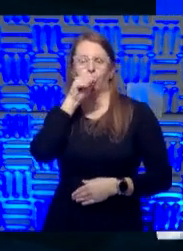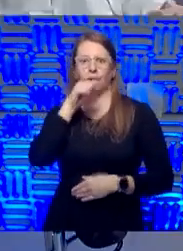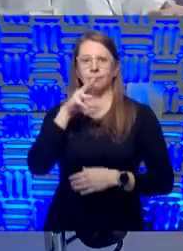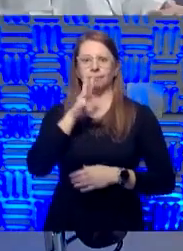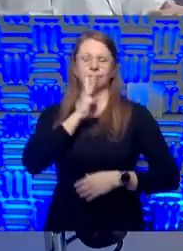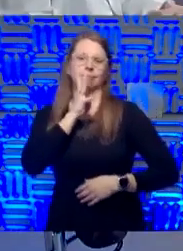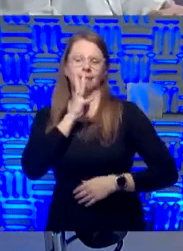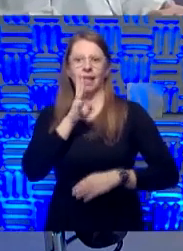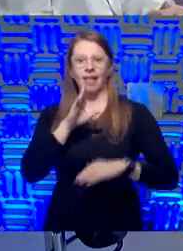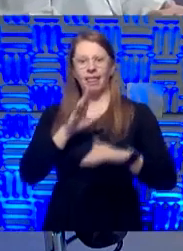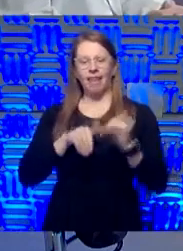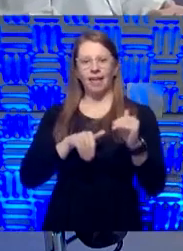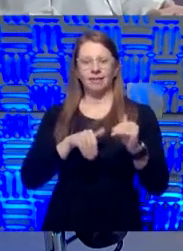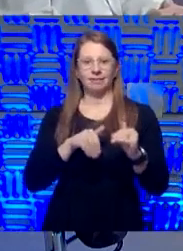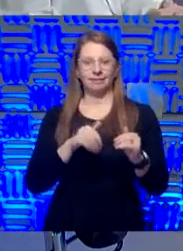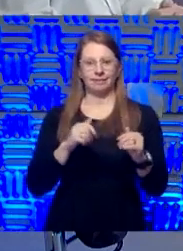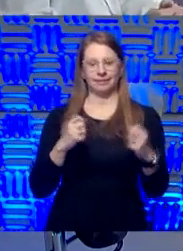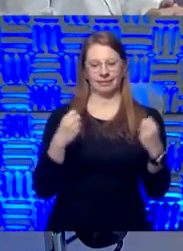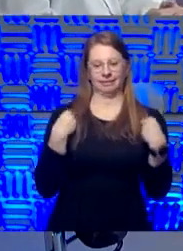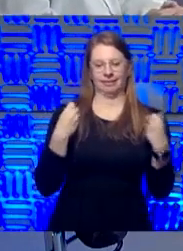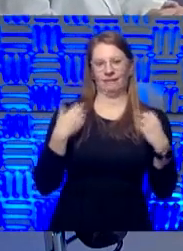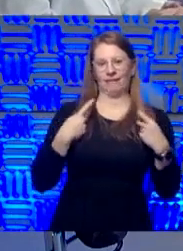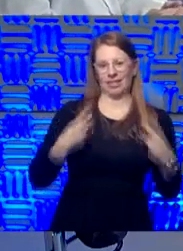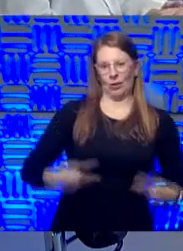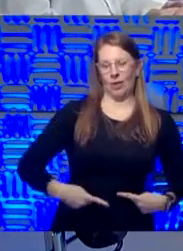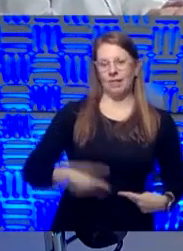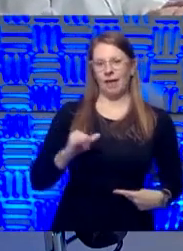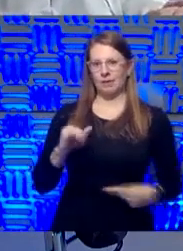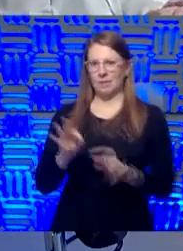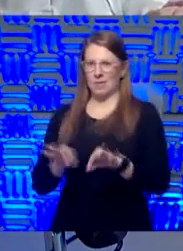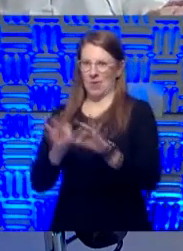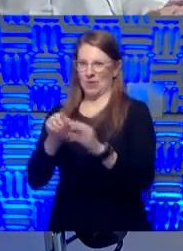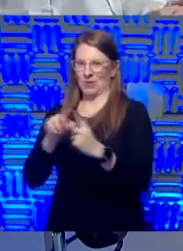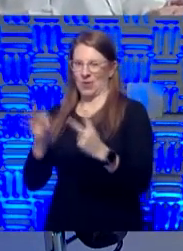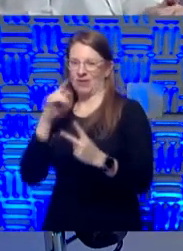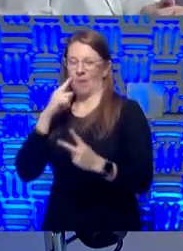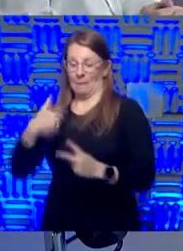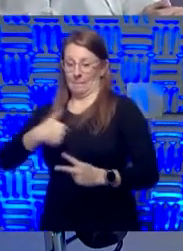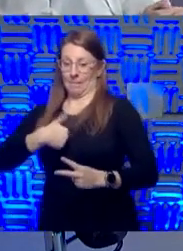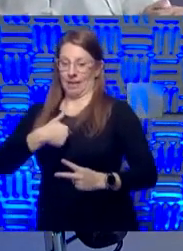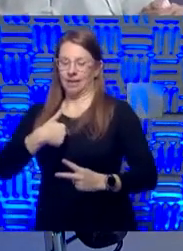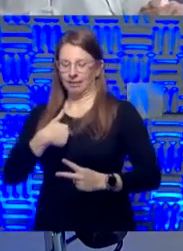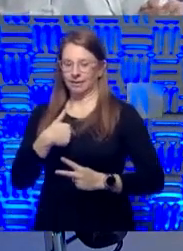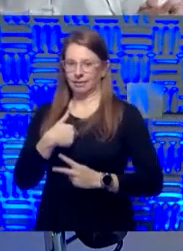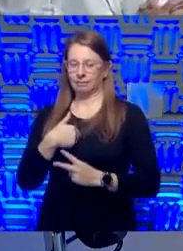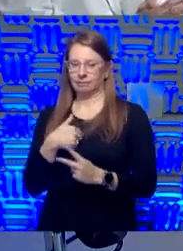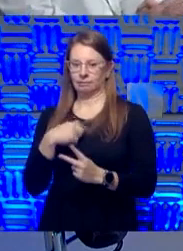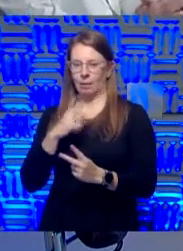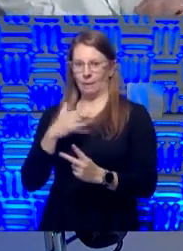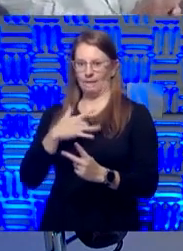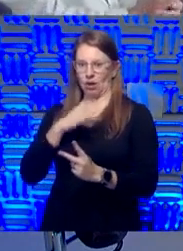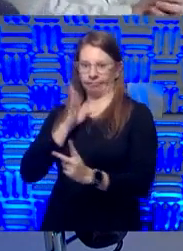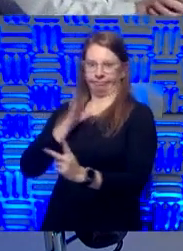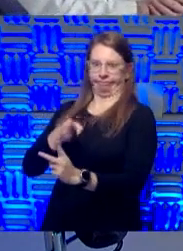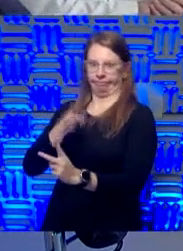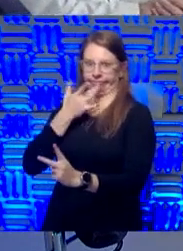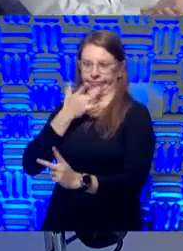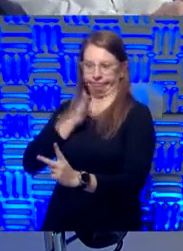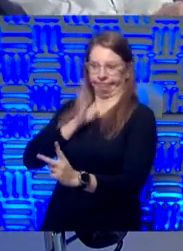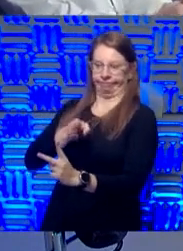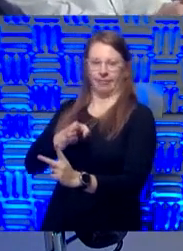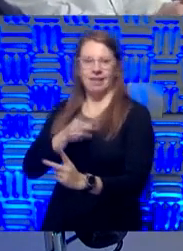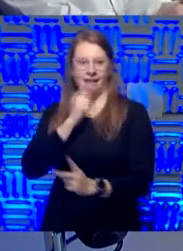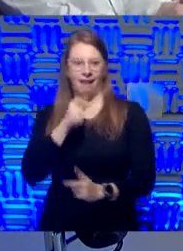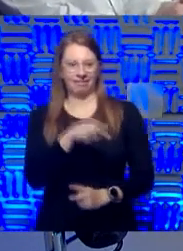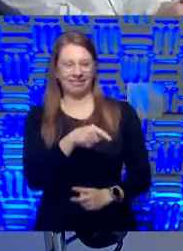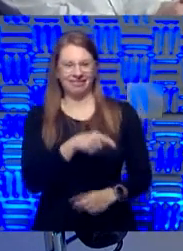legs, that was always an important choice, and I made it frequently, as it turns out. So what are some of the